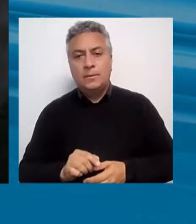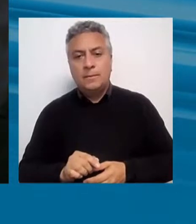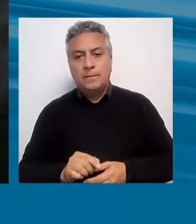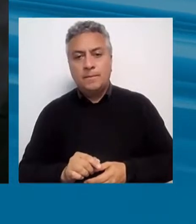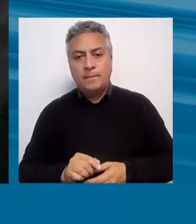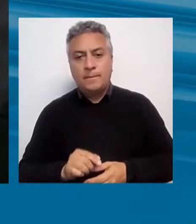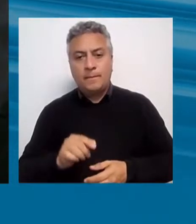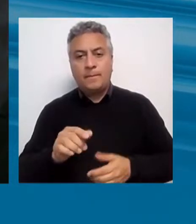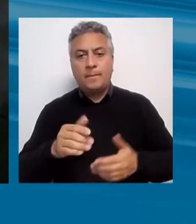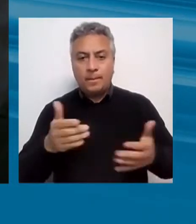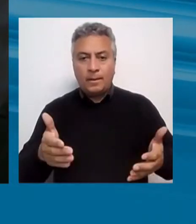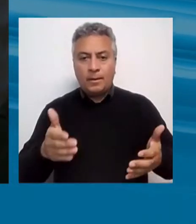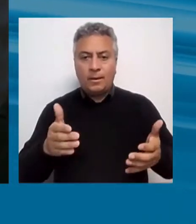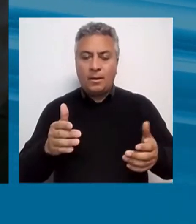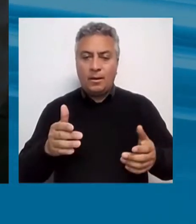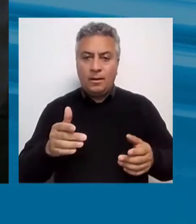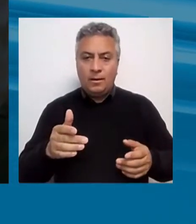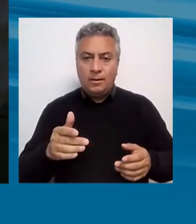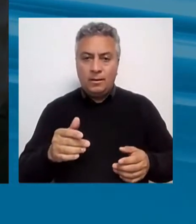birth,